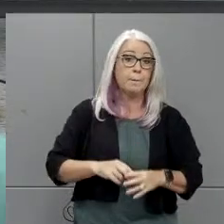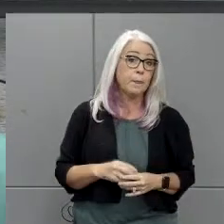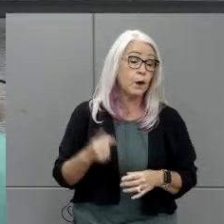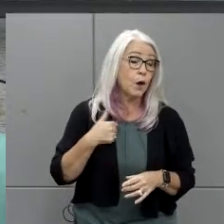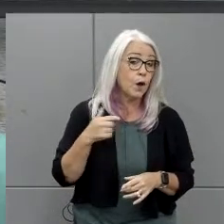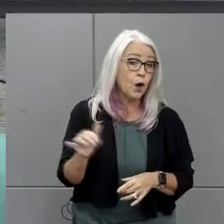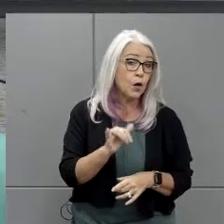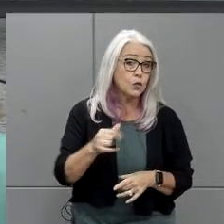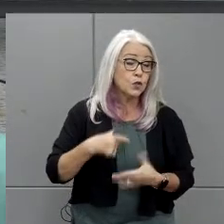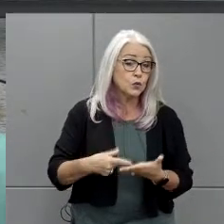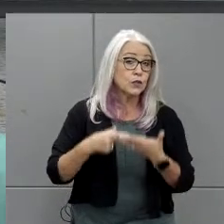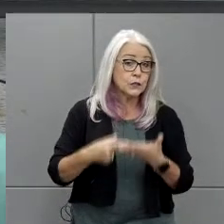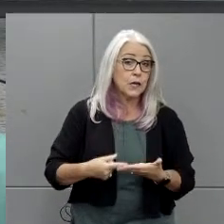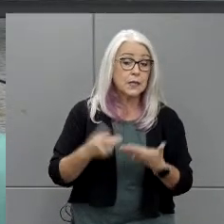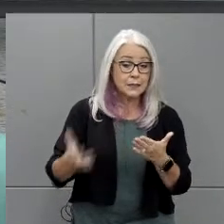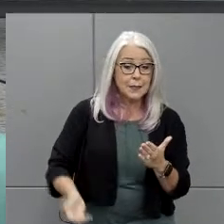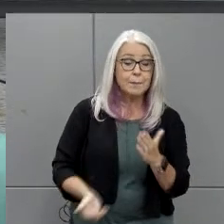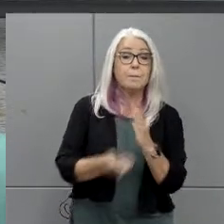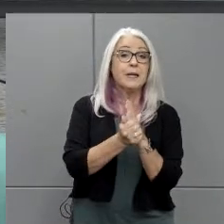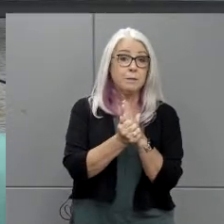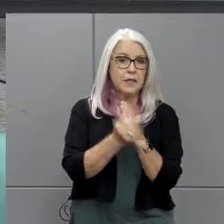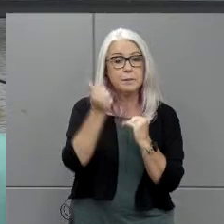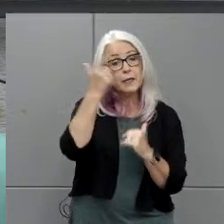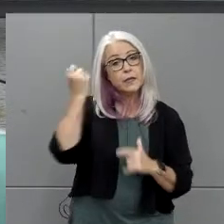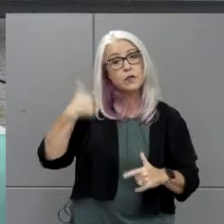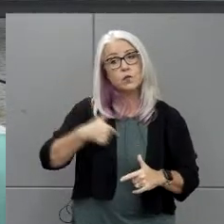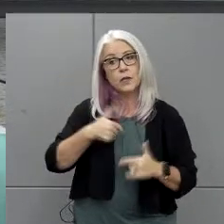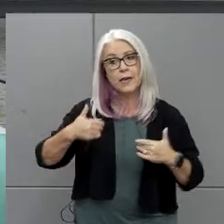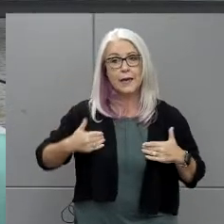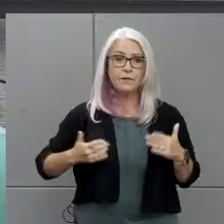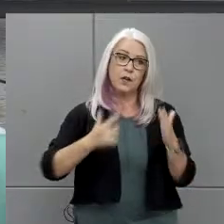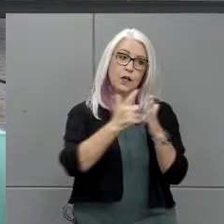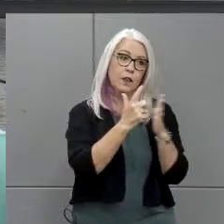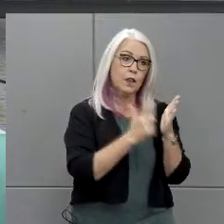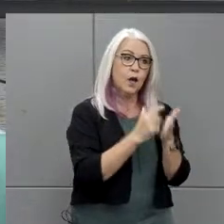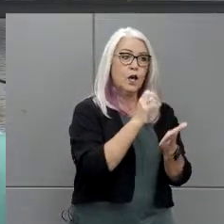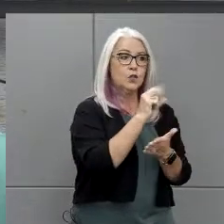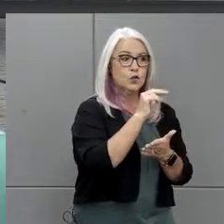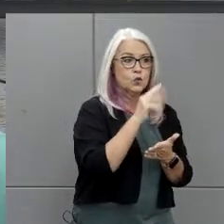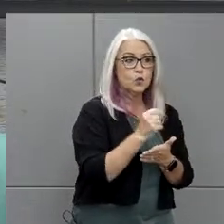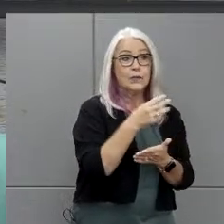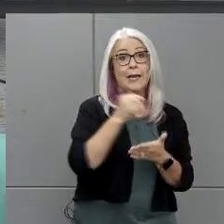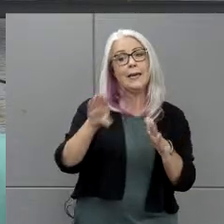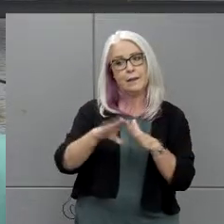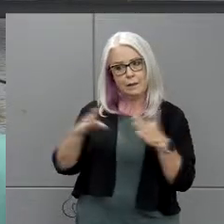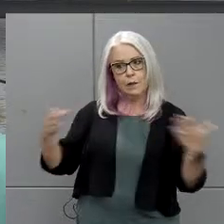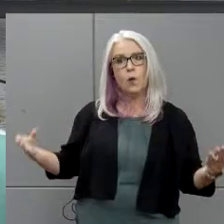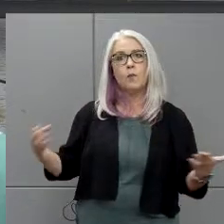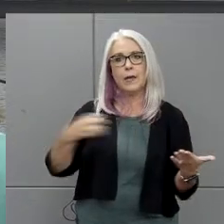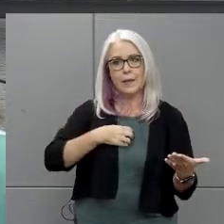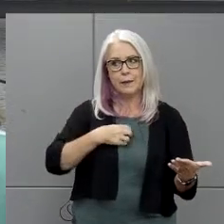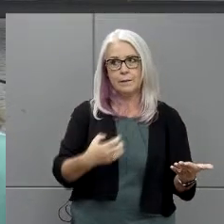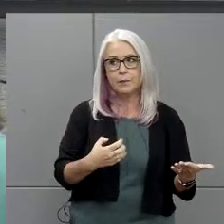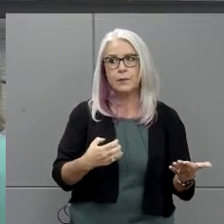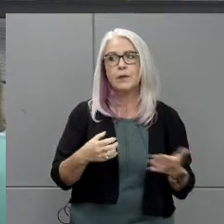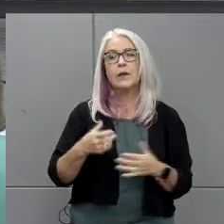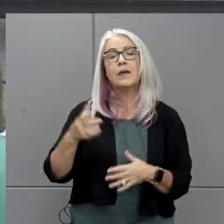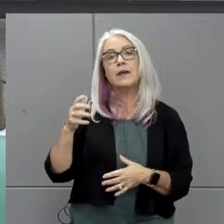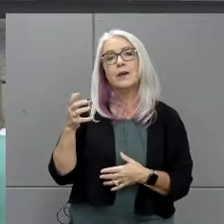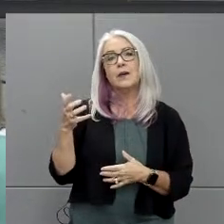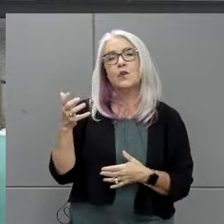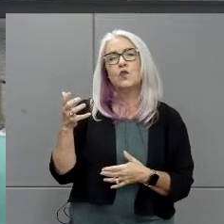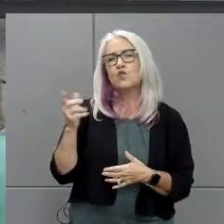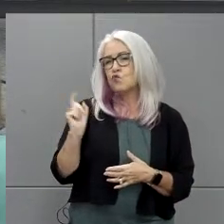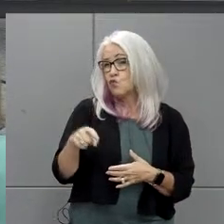an amendment that because we have a lawsuit pending as well as an open grievance, that should